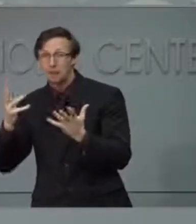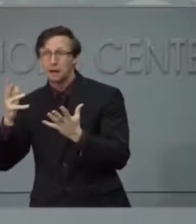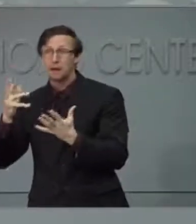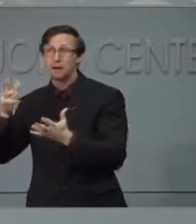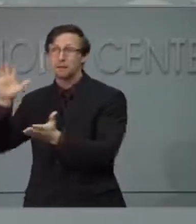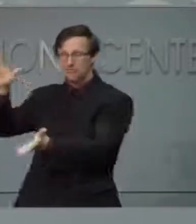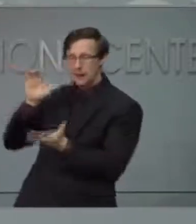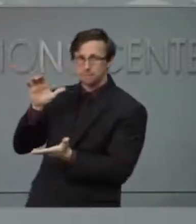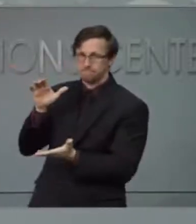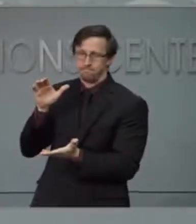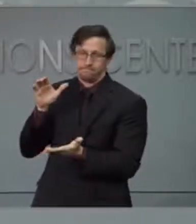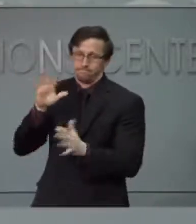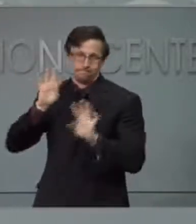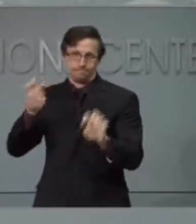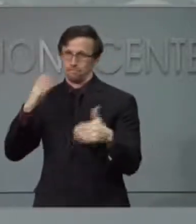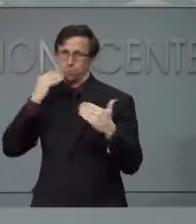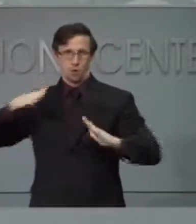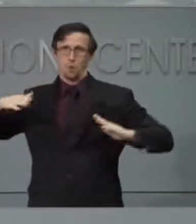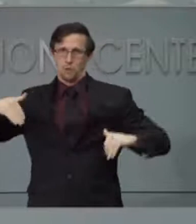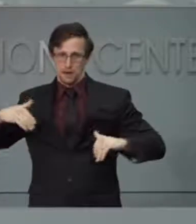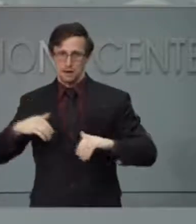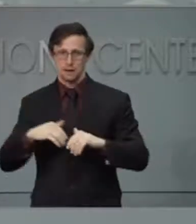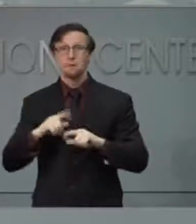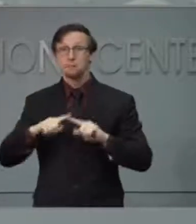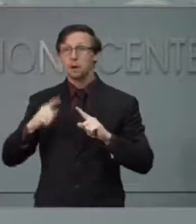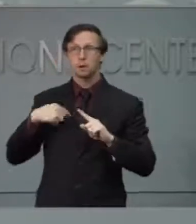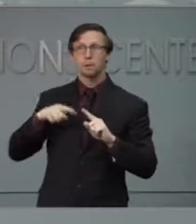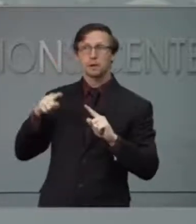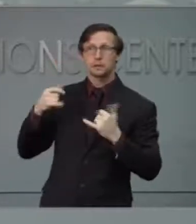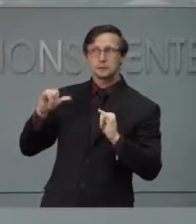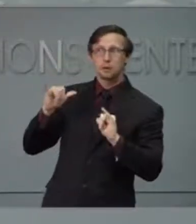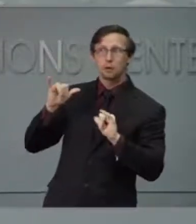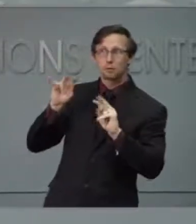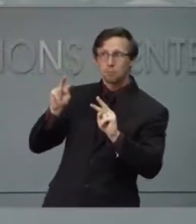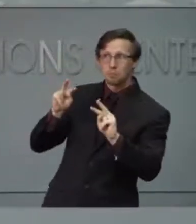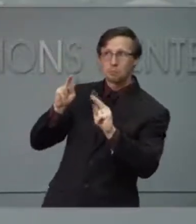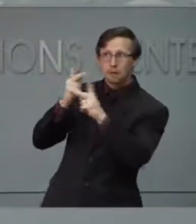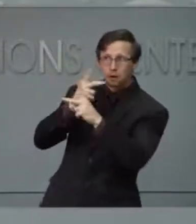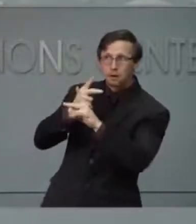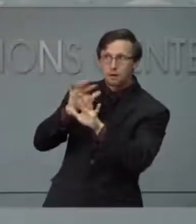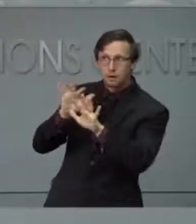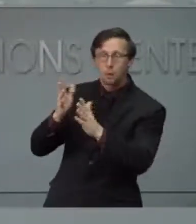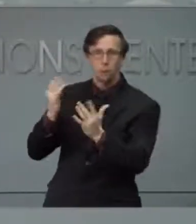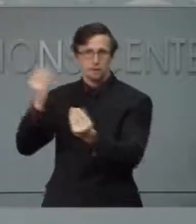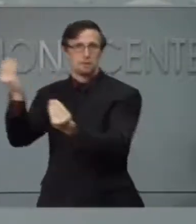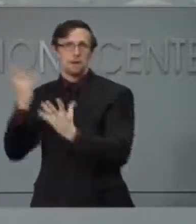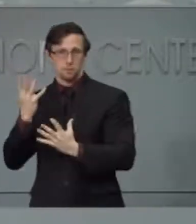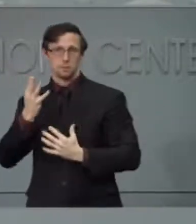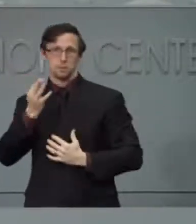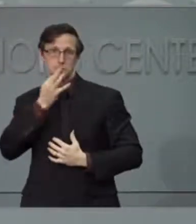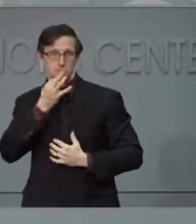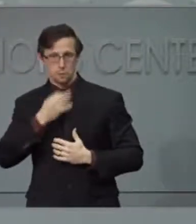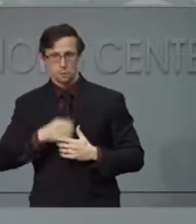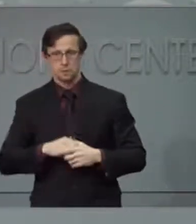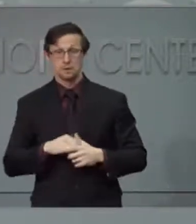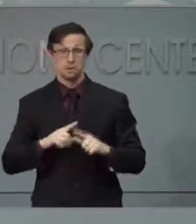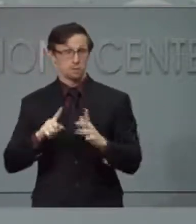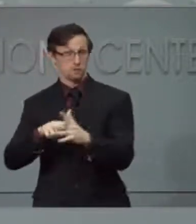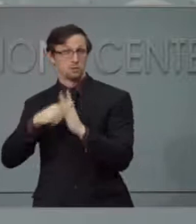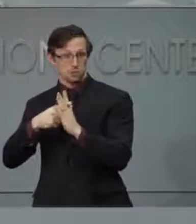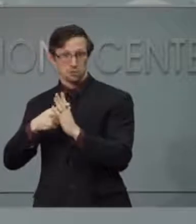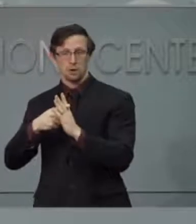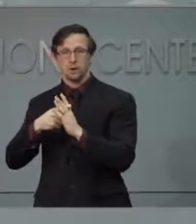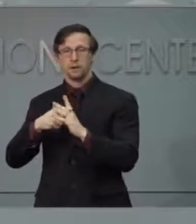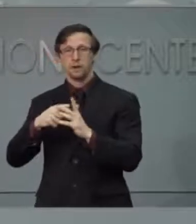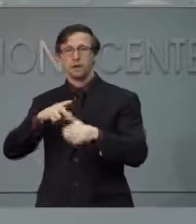yet, but we are learning more every day and trying to get that information. So we will be starting to vaccinate our long-term